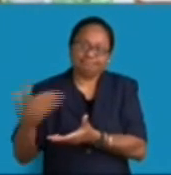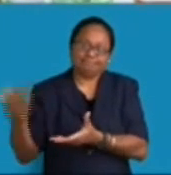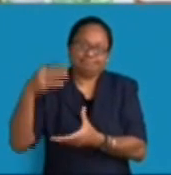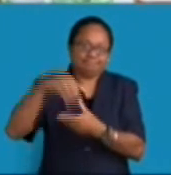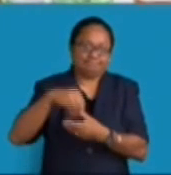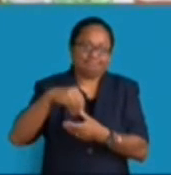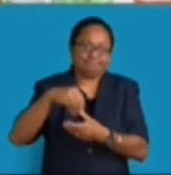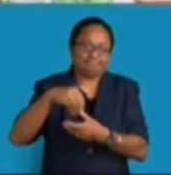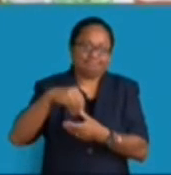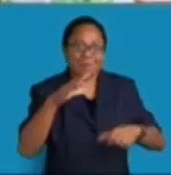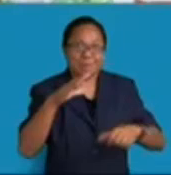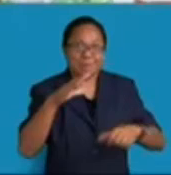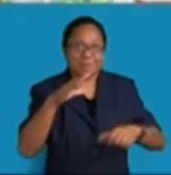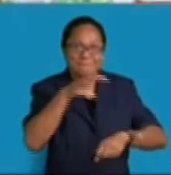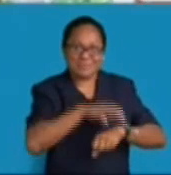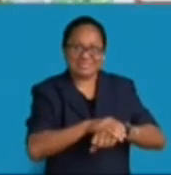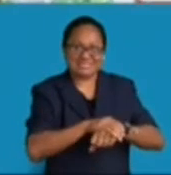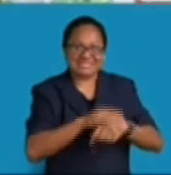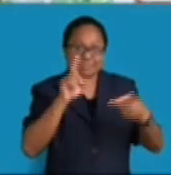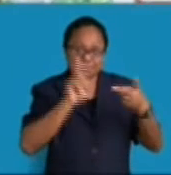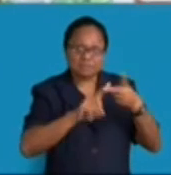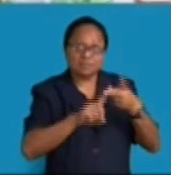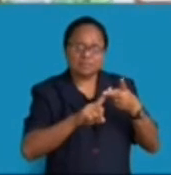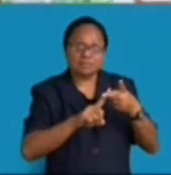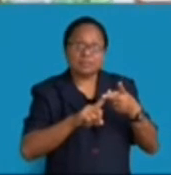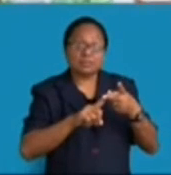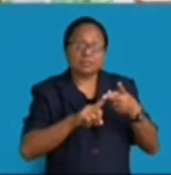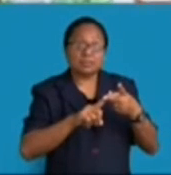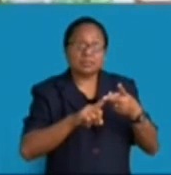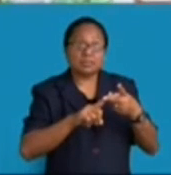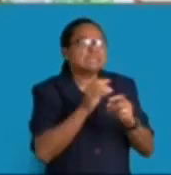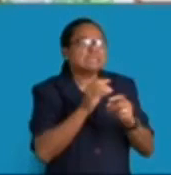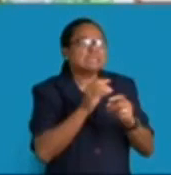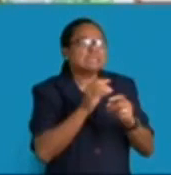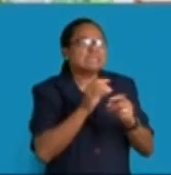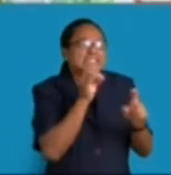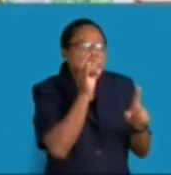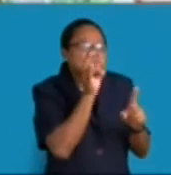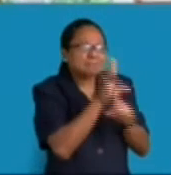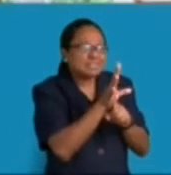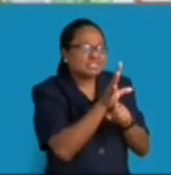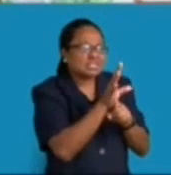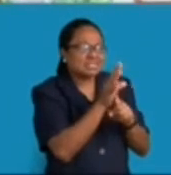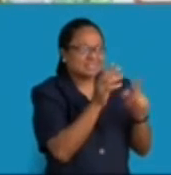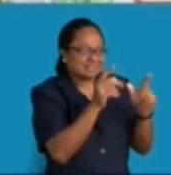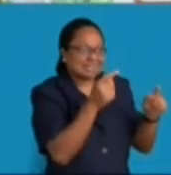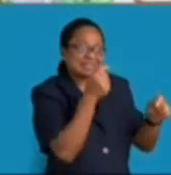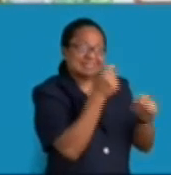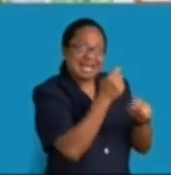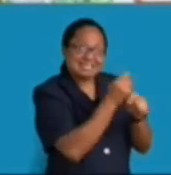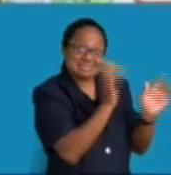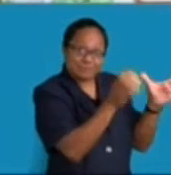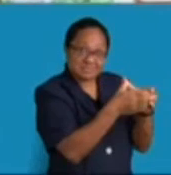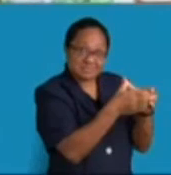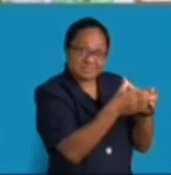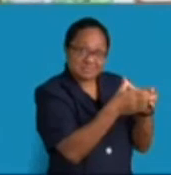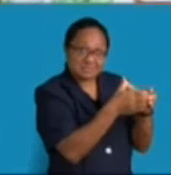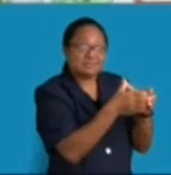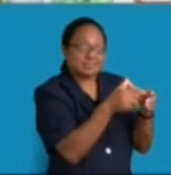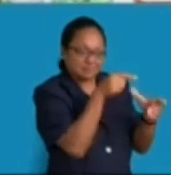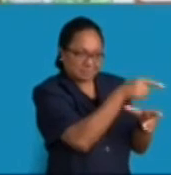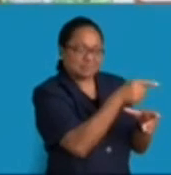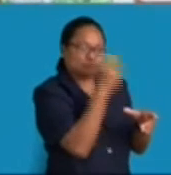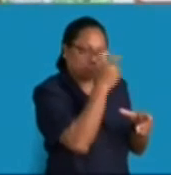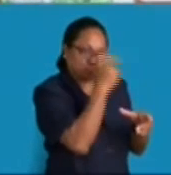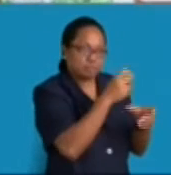officers. Secondly, the strengthening of special task forces in all divisions. Third,